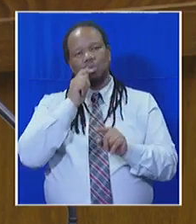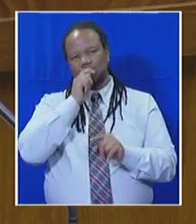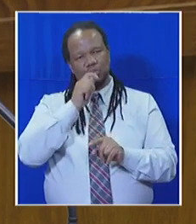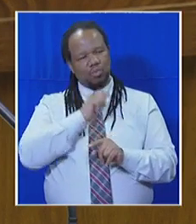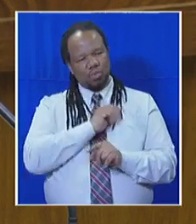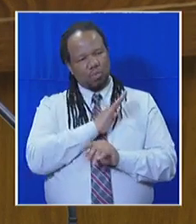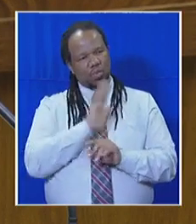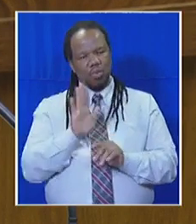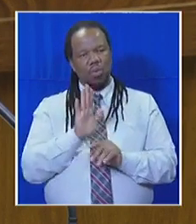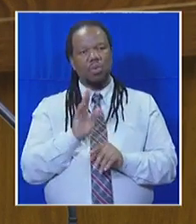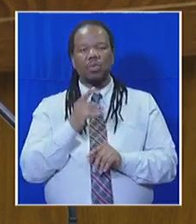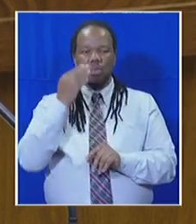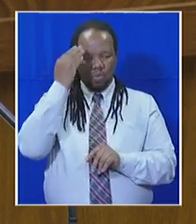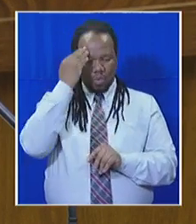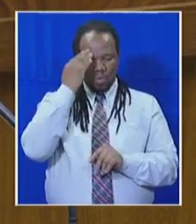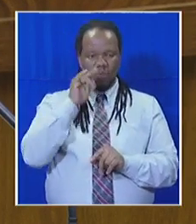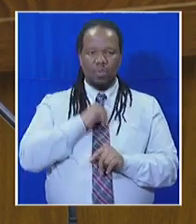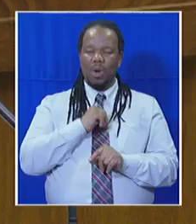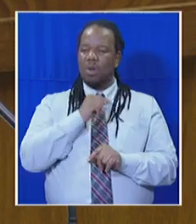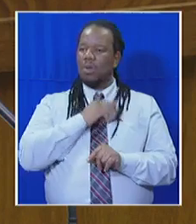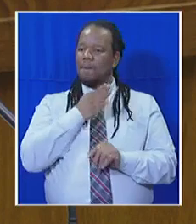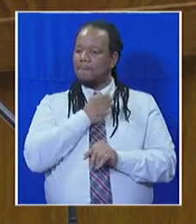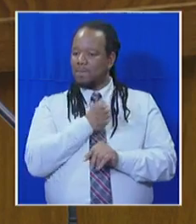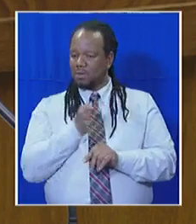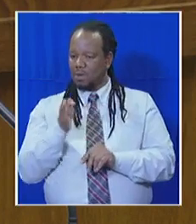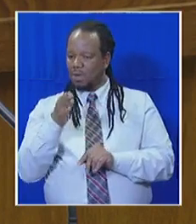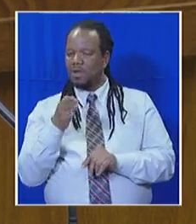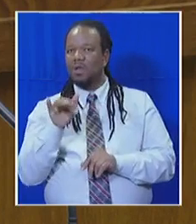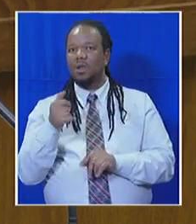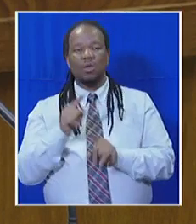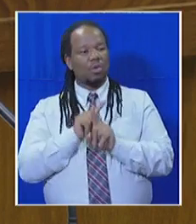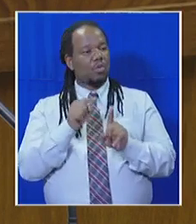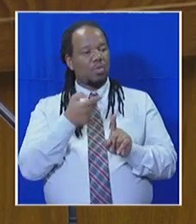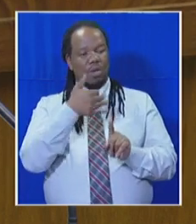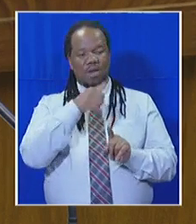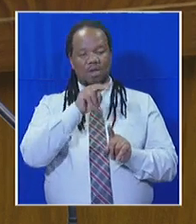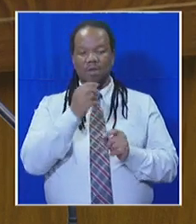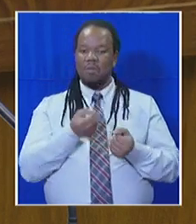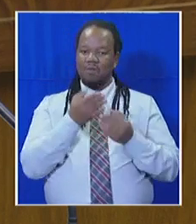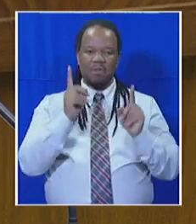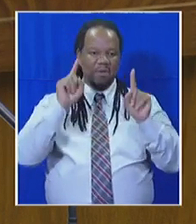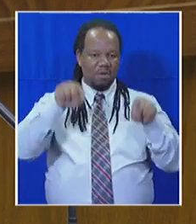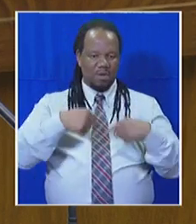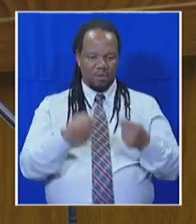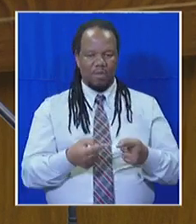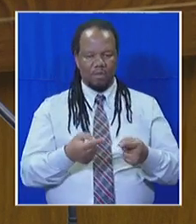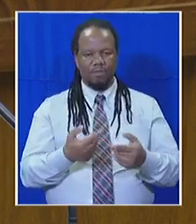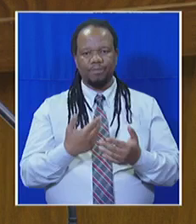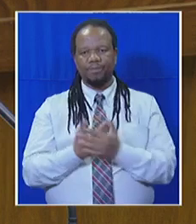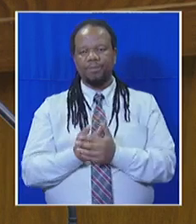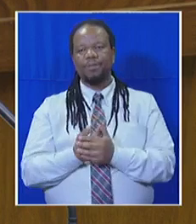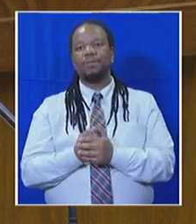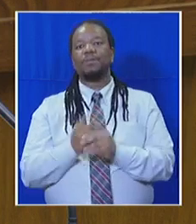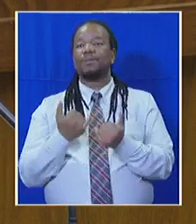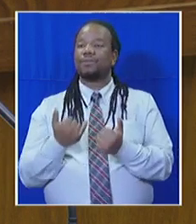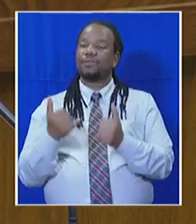on misleading South Africa. You know you can't perform as the ANC. The current global average growth is